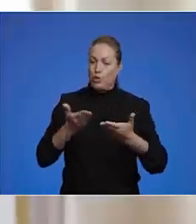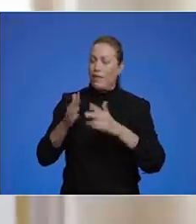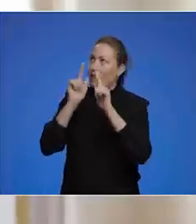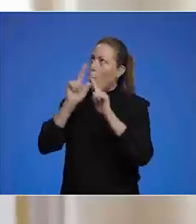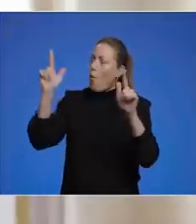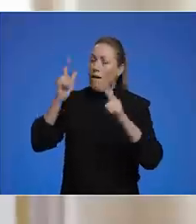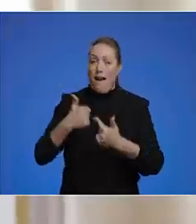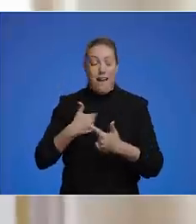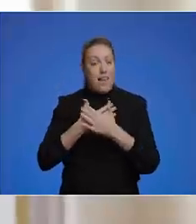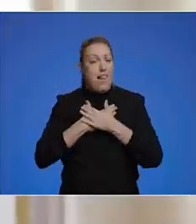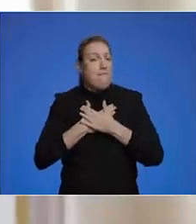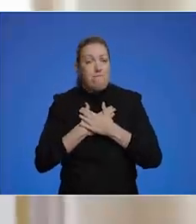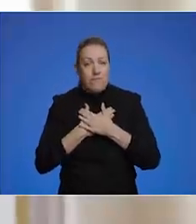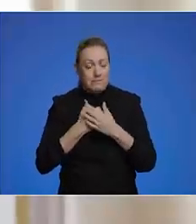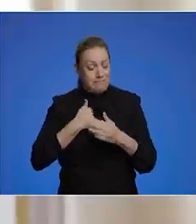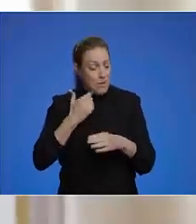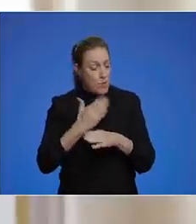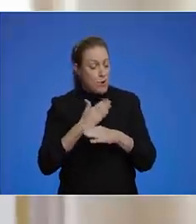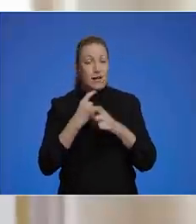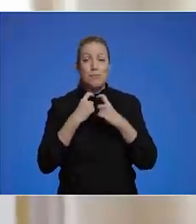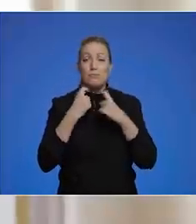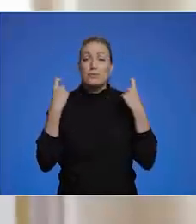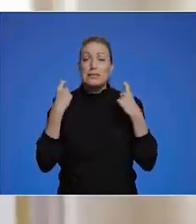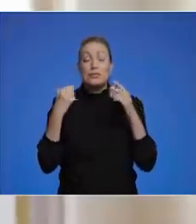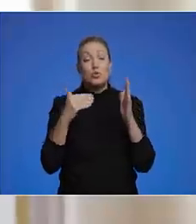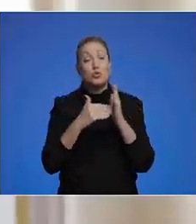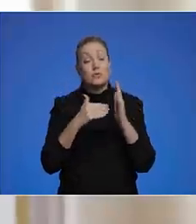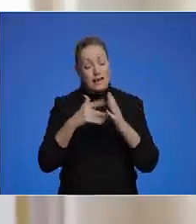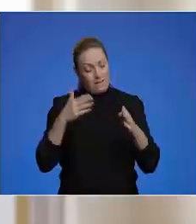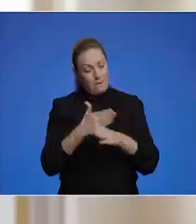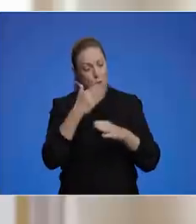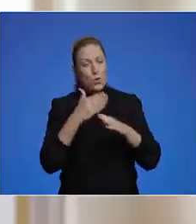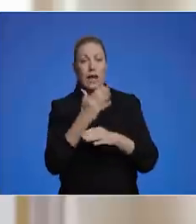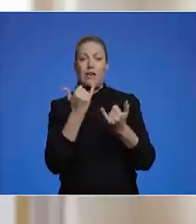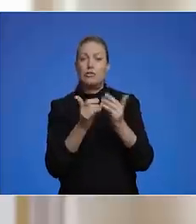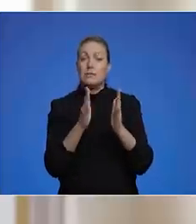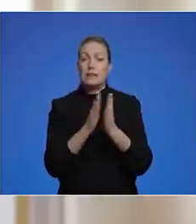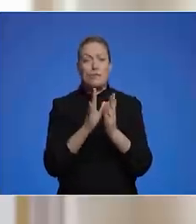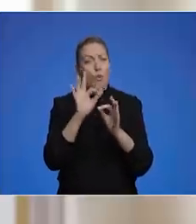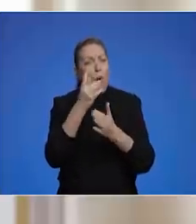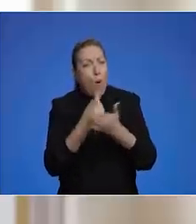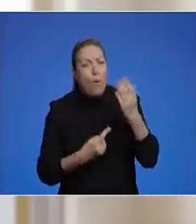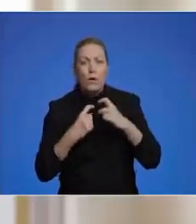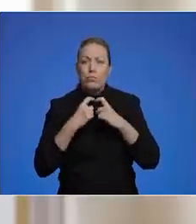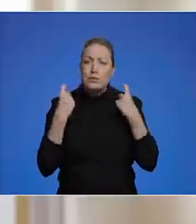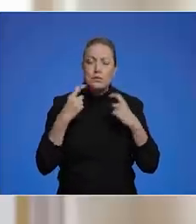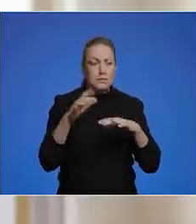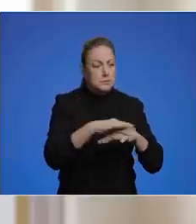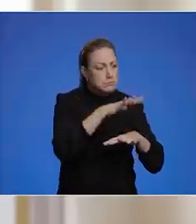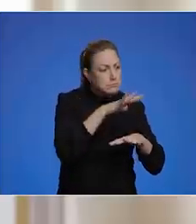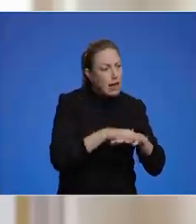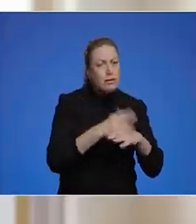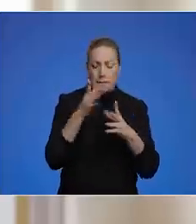priest. Today, we celebrate Vocation Sundays, but just a reminder that vocations is not just the priesthood. We have married life, we